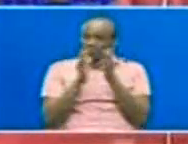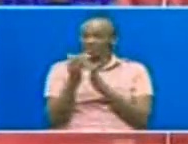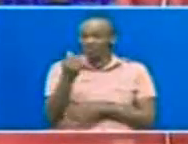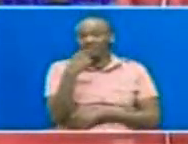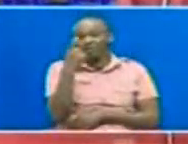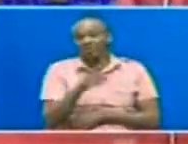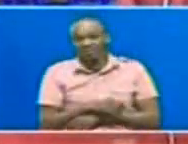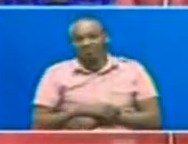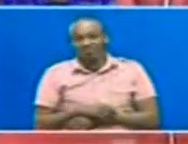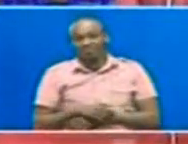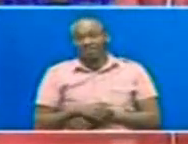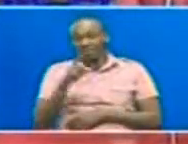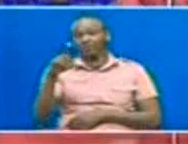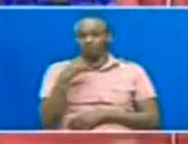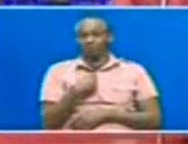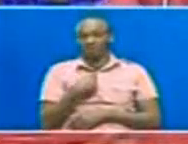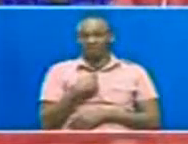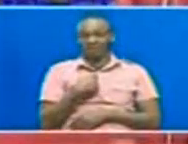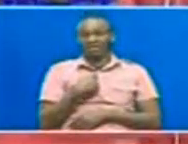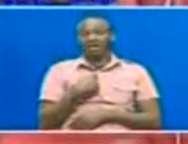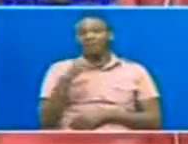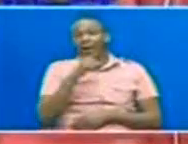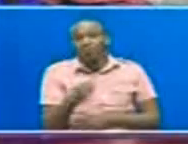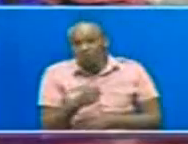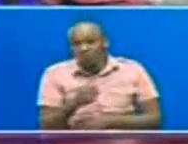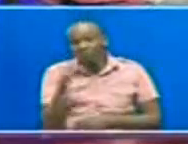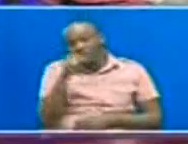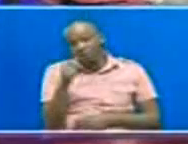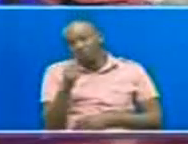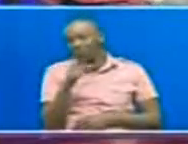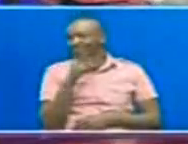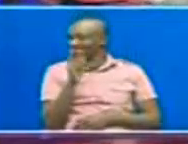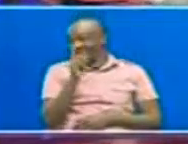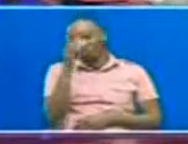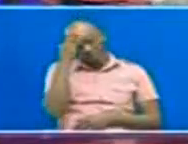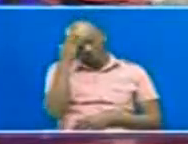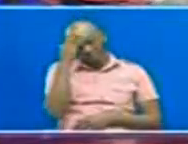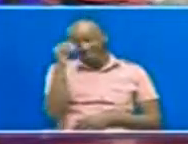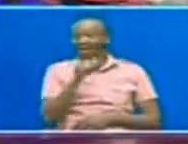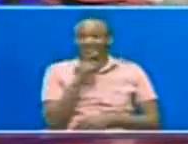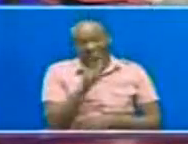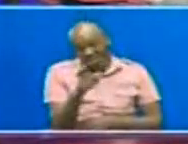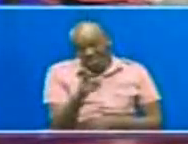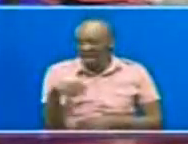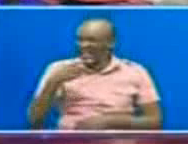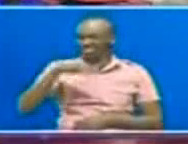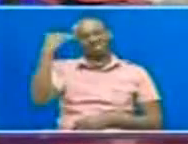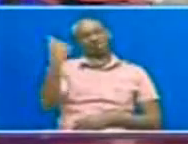kids. They told me, Babu, they were calling me now Babu. Mm. Babu, we have